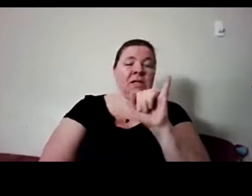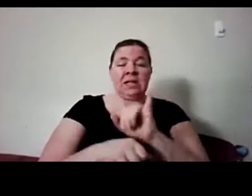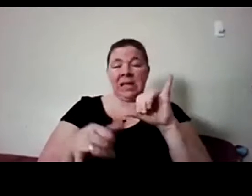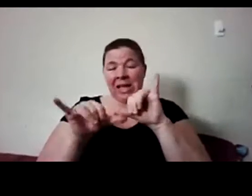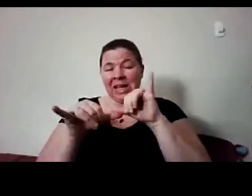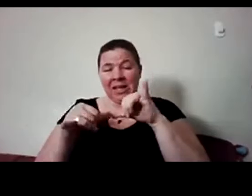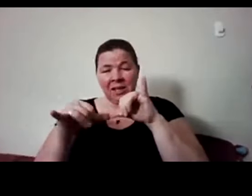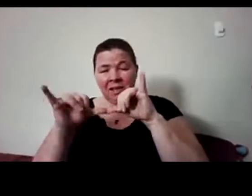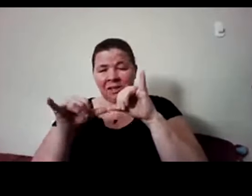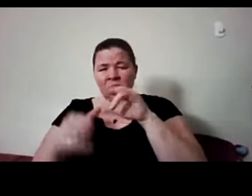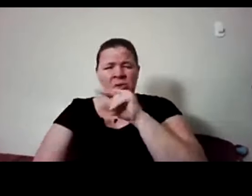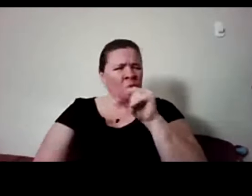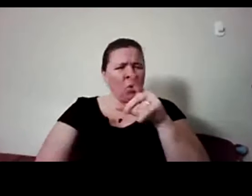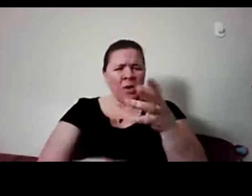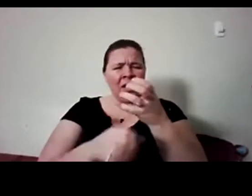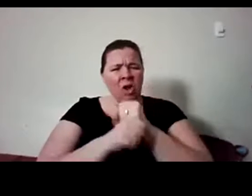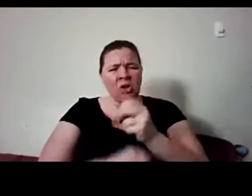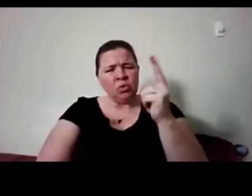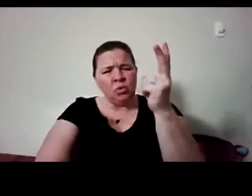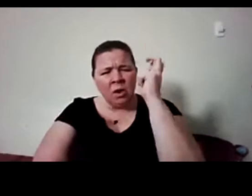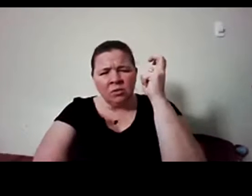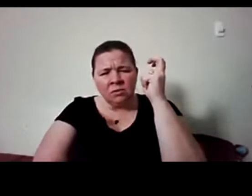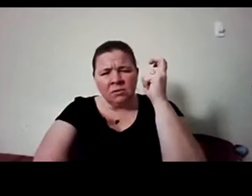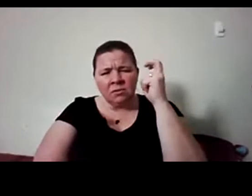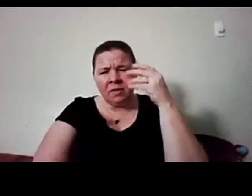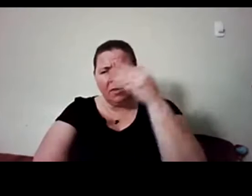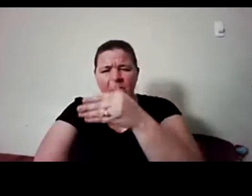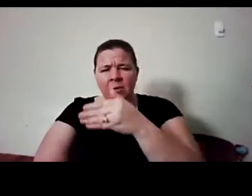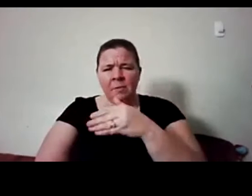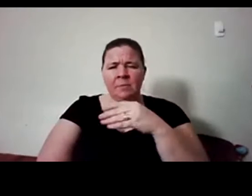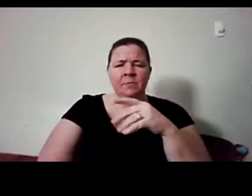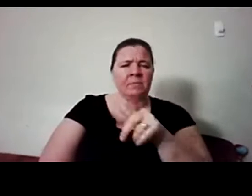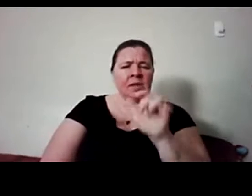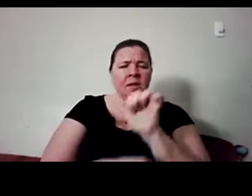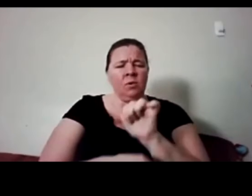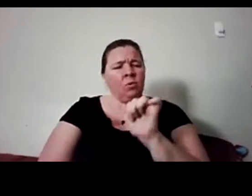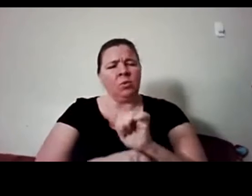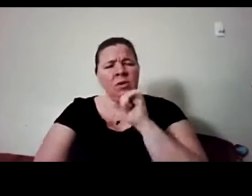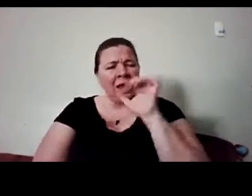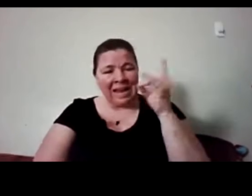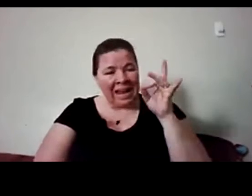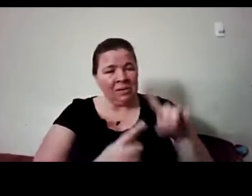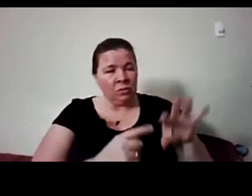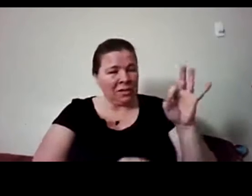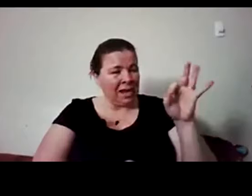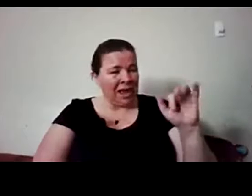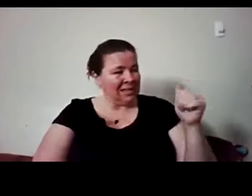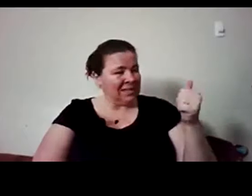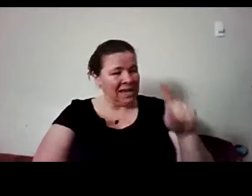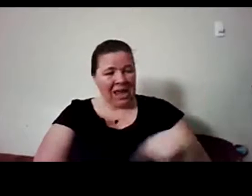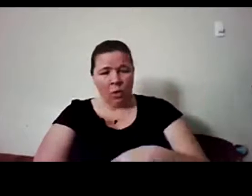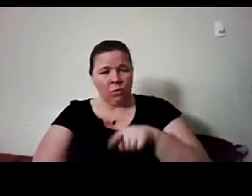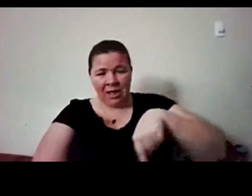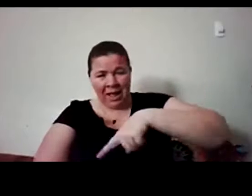The best of the best, the cream of the crop. And these guys are not working 8, not 9, not 10 hours a day.